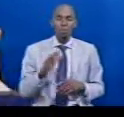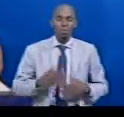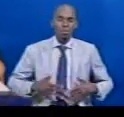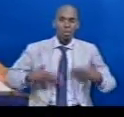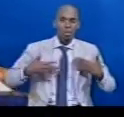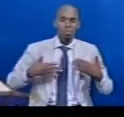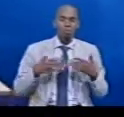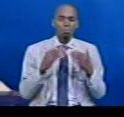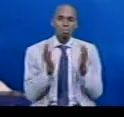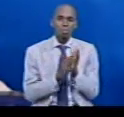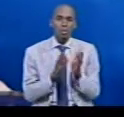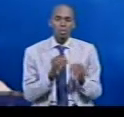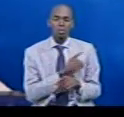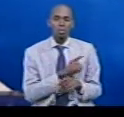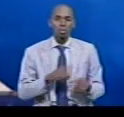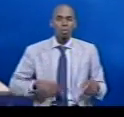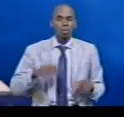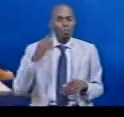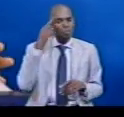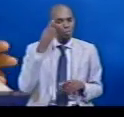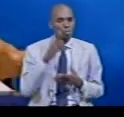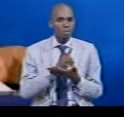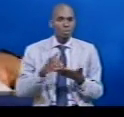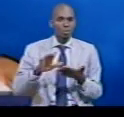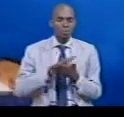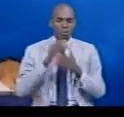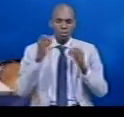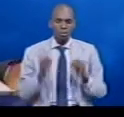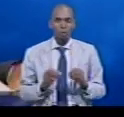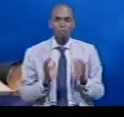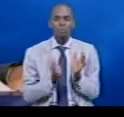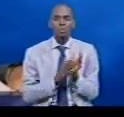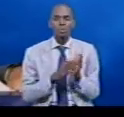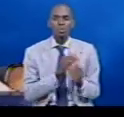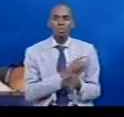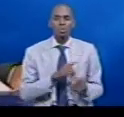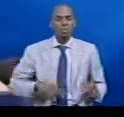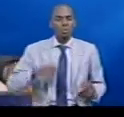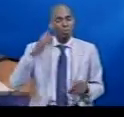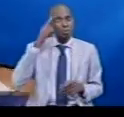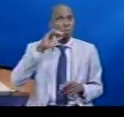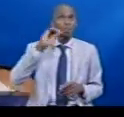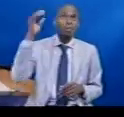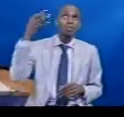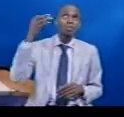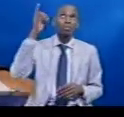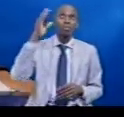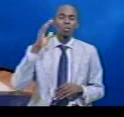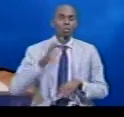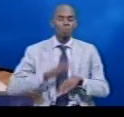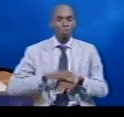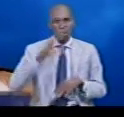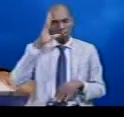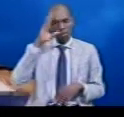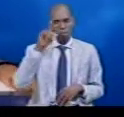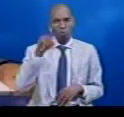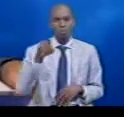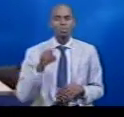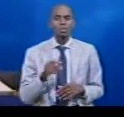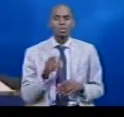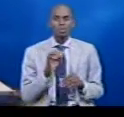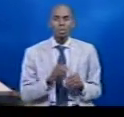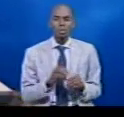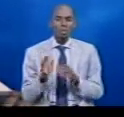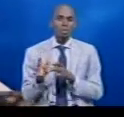for divine strength. Praise the Lord for the grace of God upon him. In